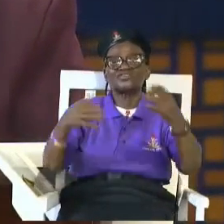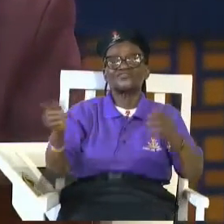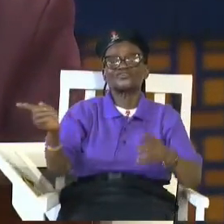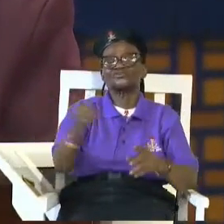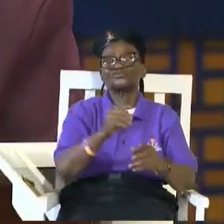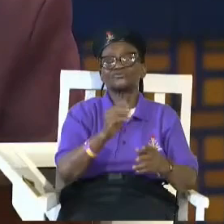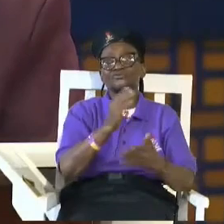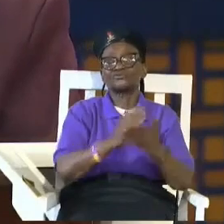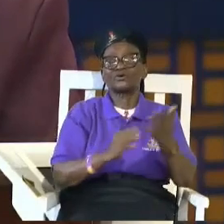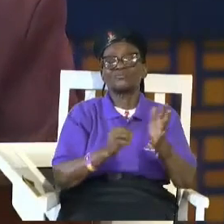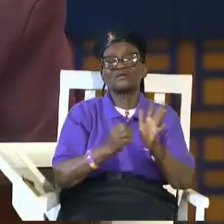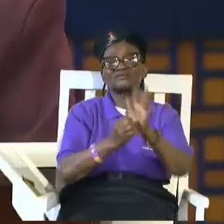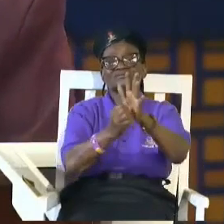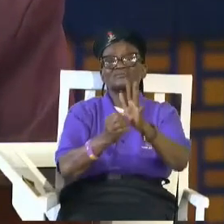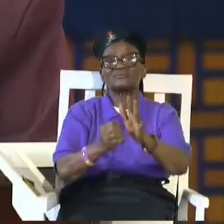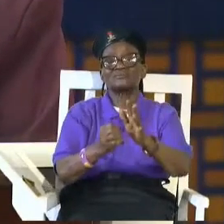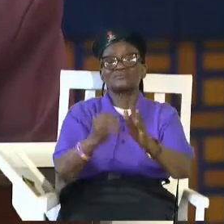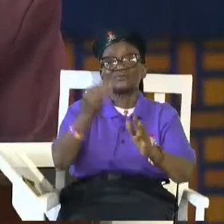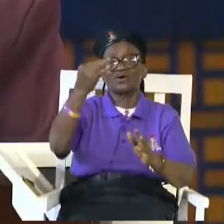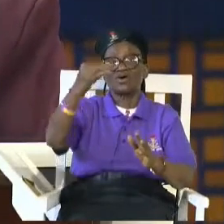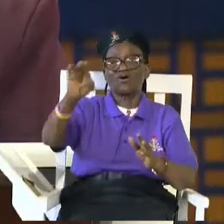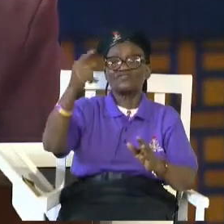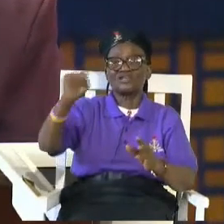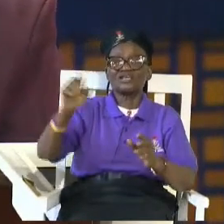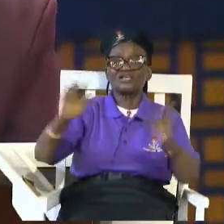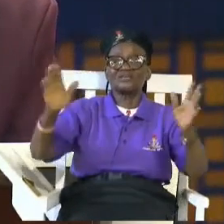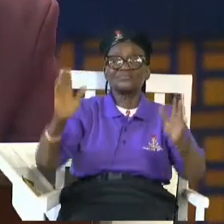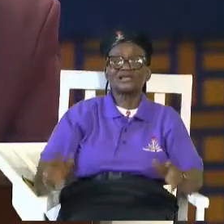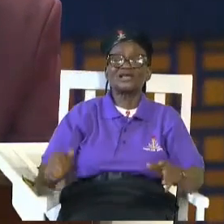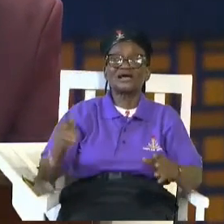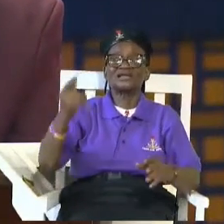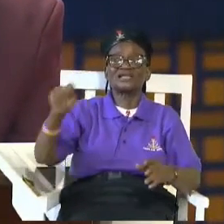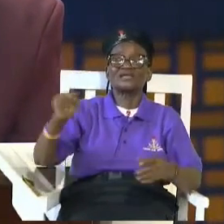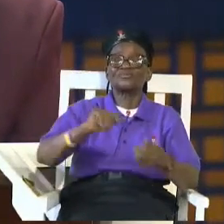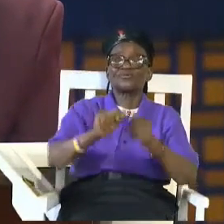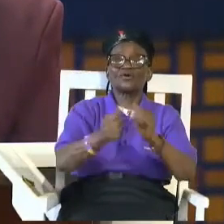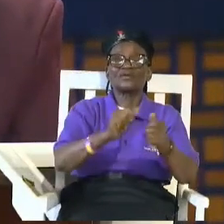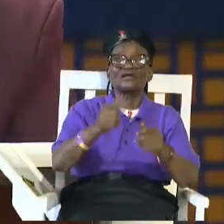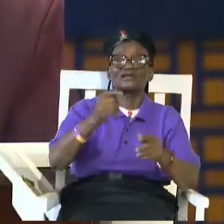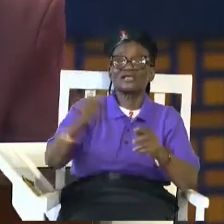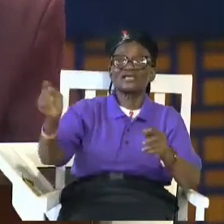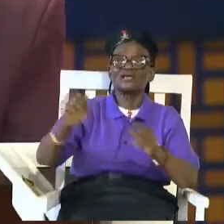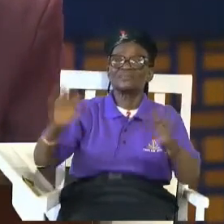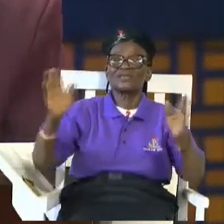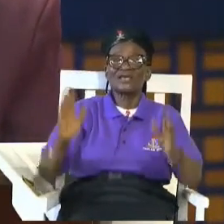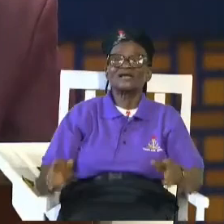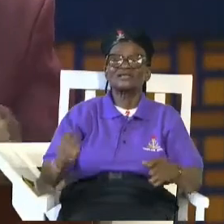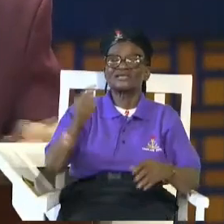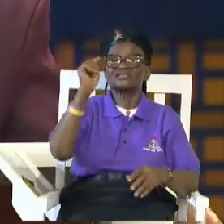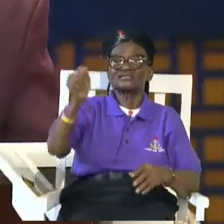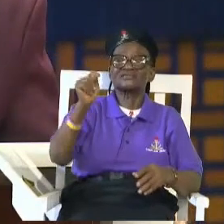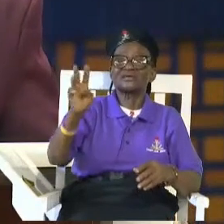of the bigger the problem, the bigger the testimony. Mark 5, 2 to 15.